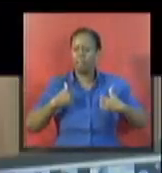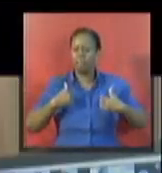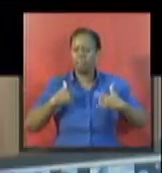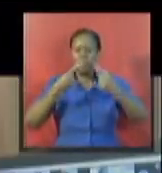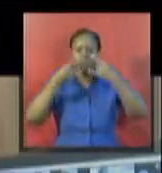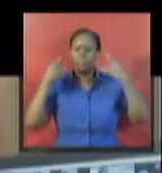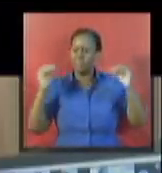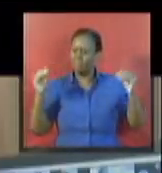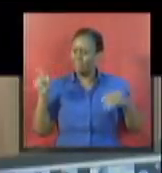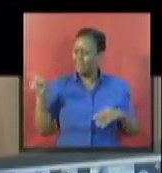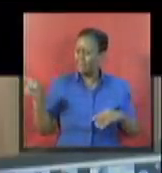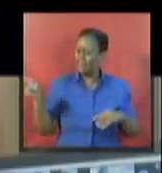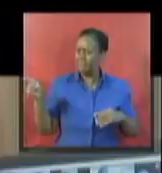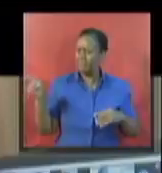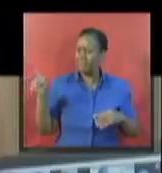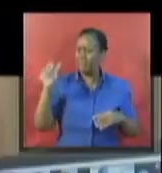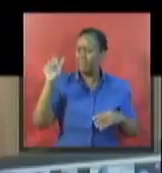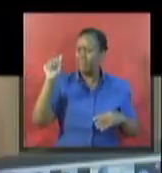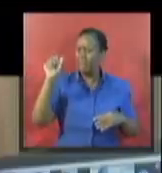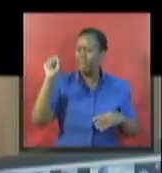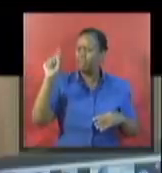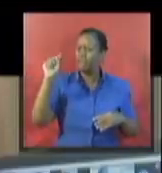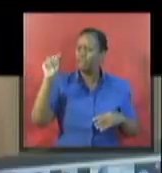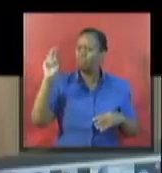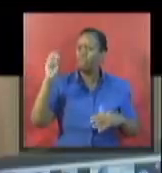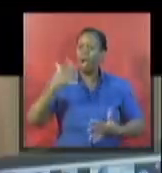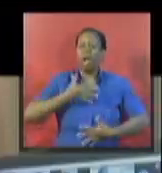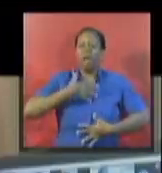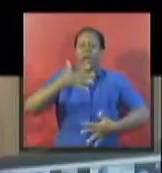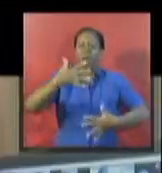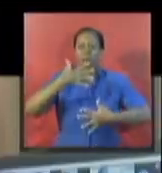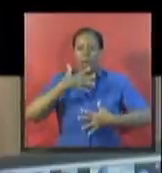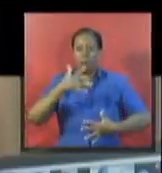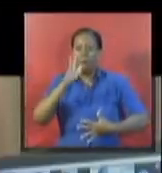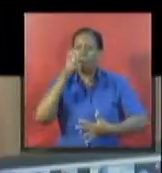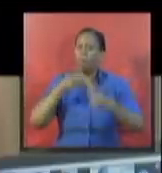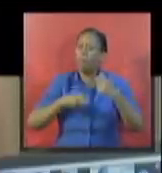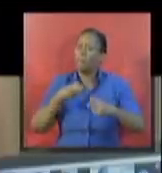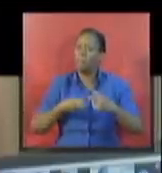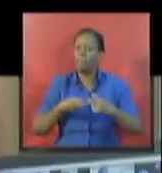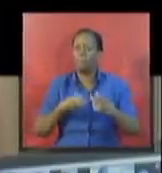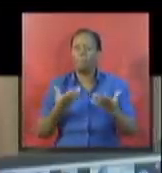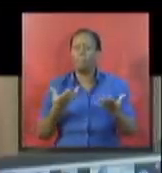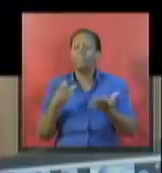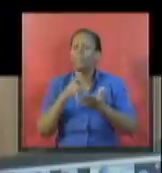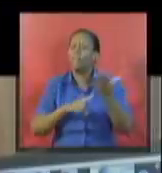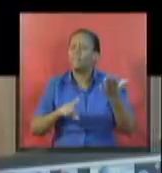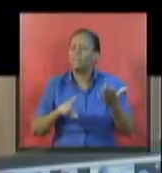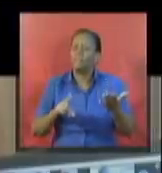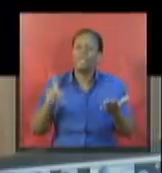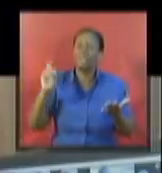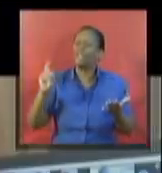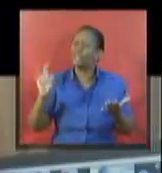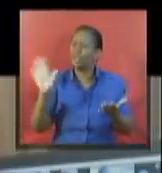acute breathing problems. What would have been the right course of action for both this passenger and the taxi